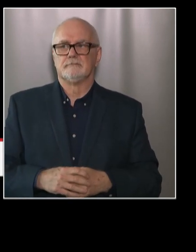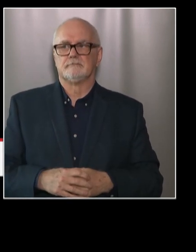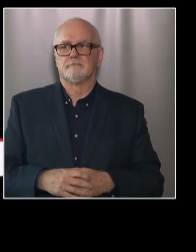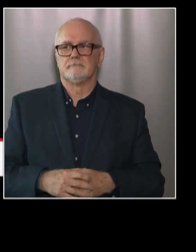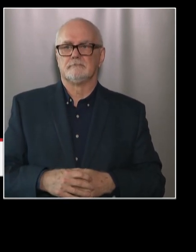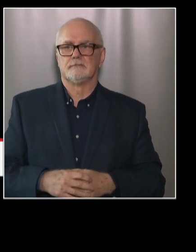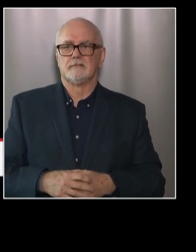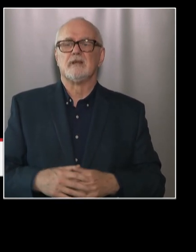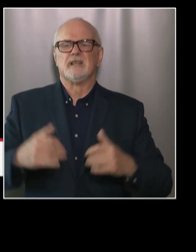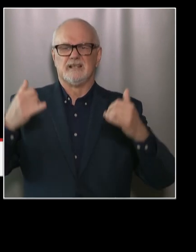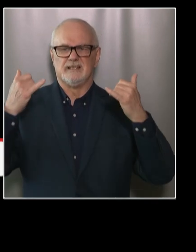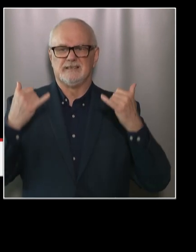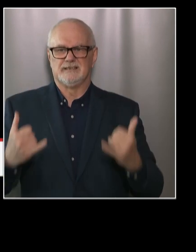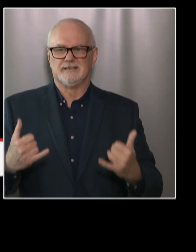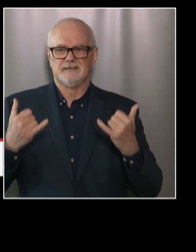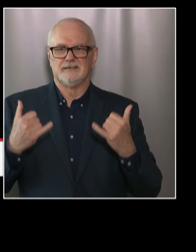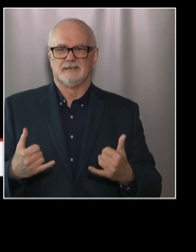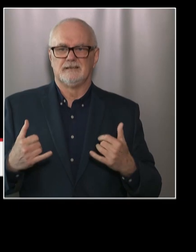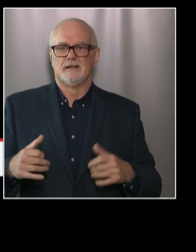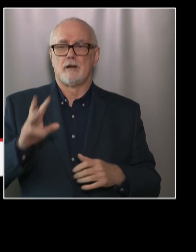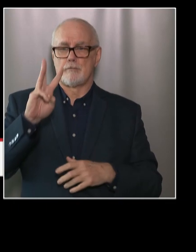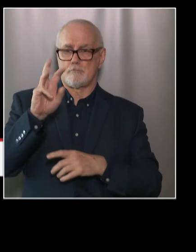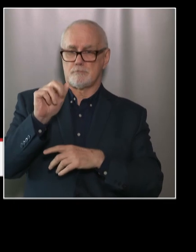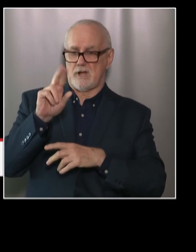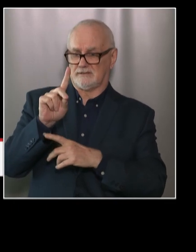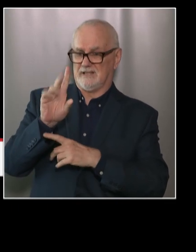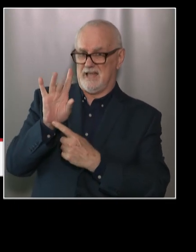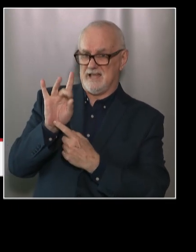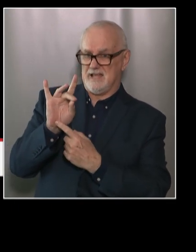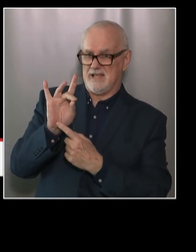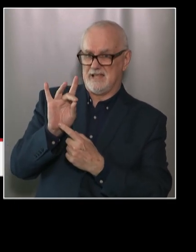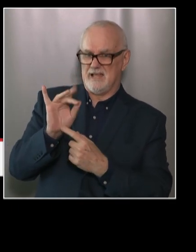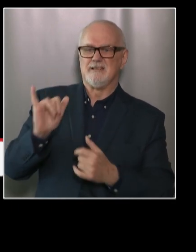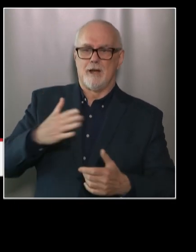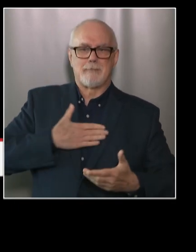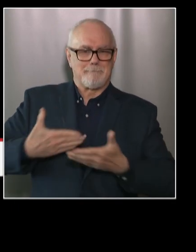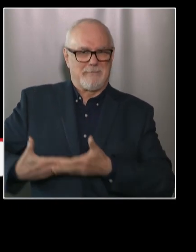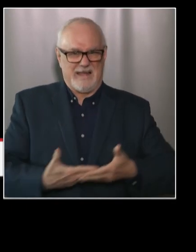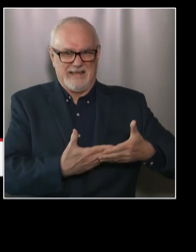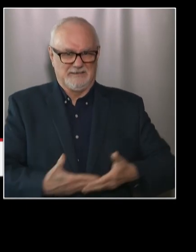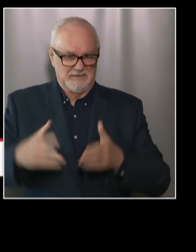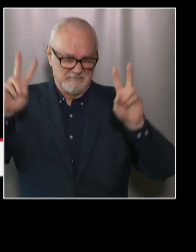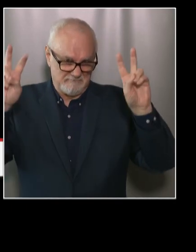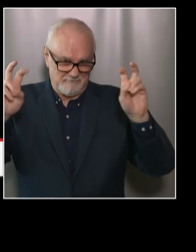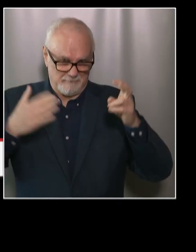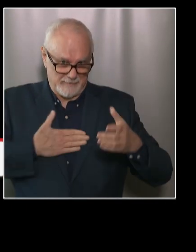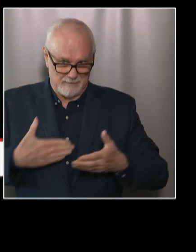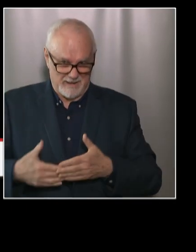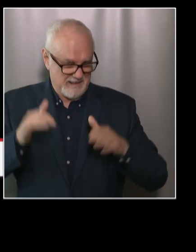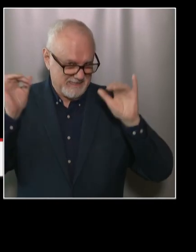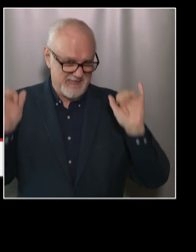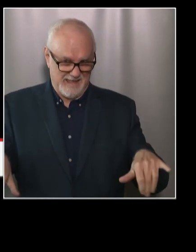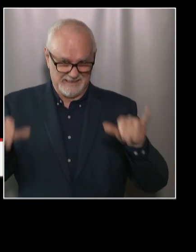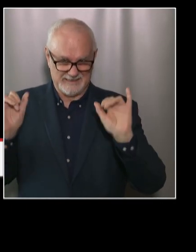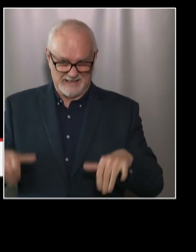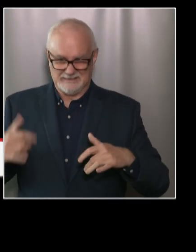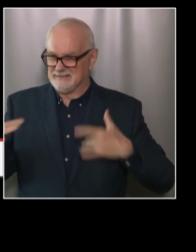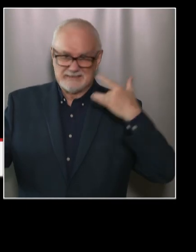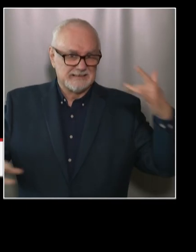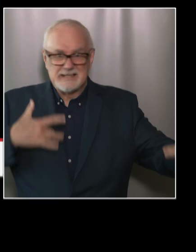And now we're going to Ward 8. And you know this is my baby. That's right. Take me through